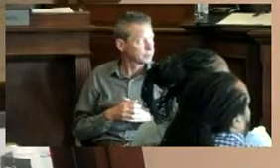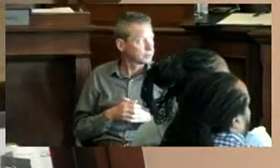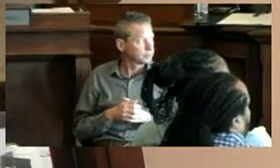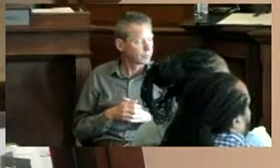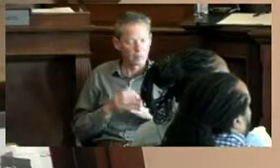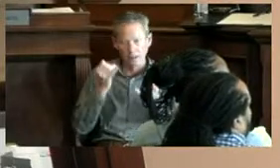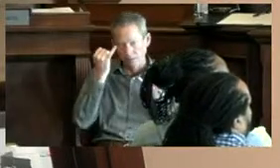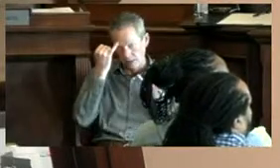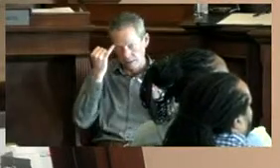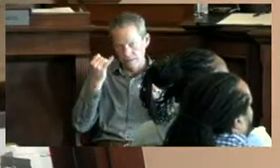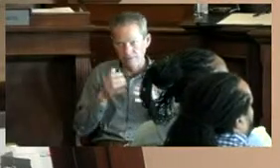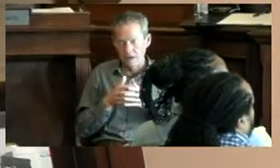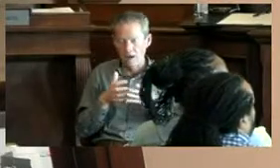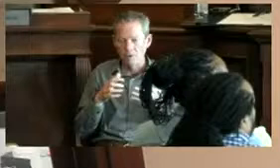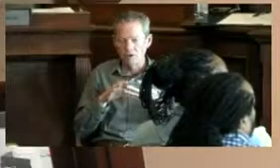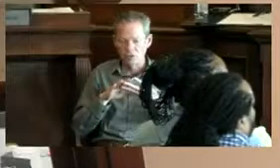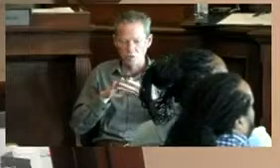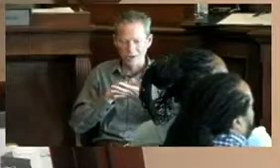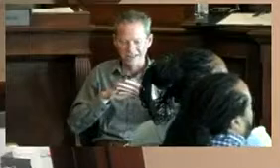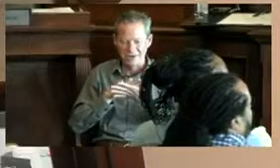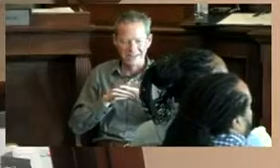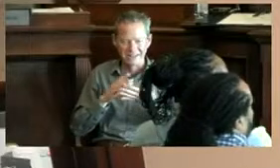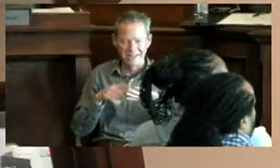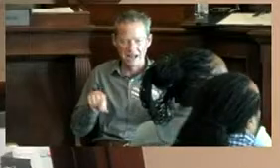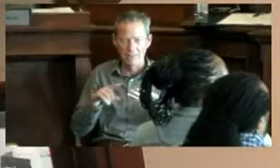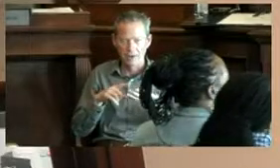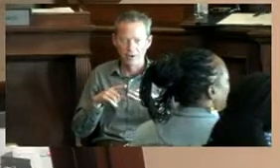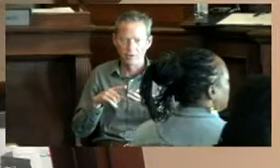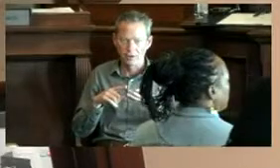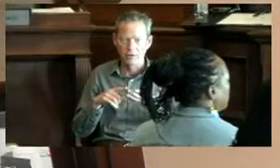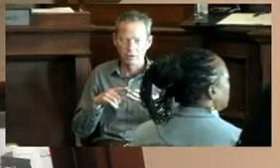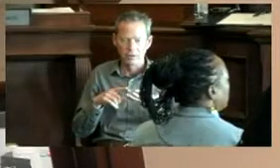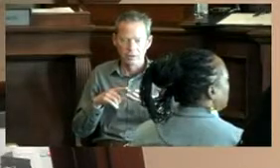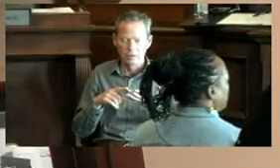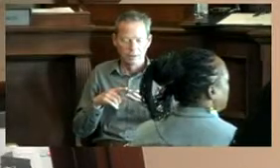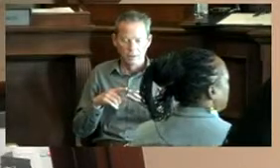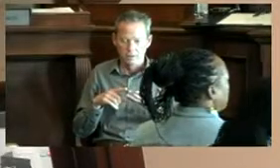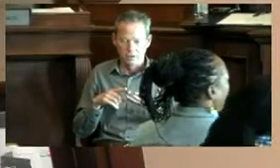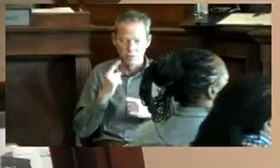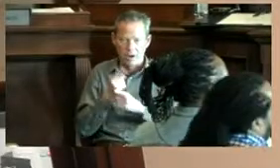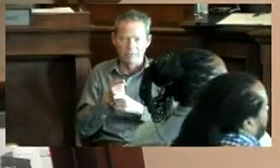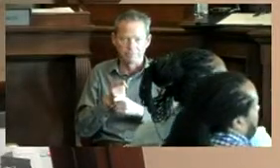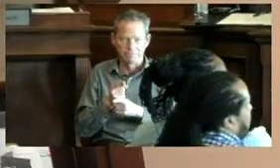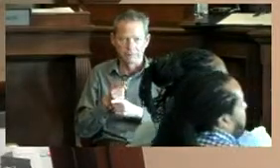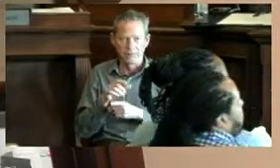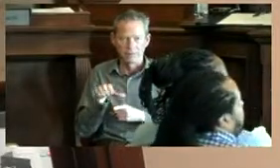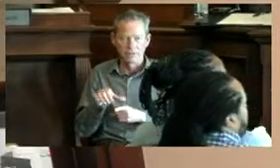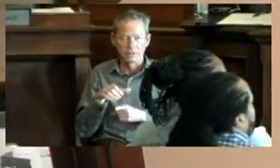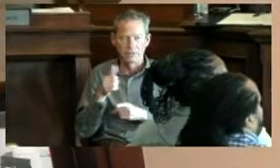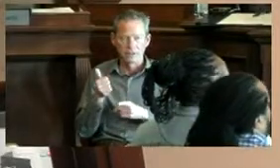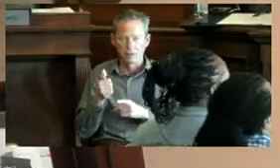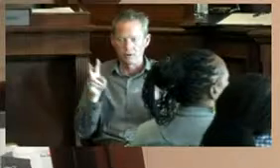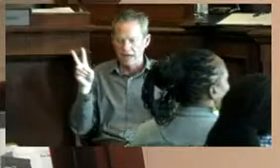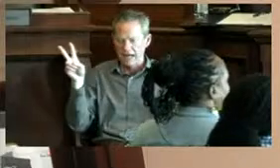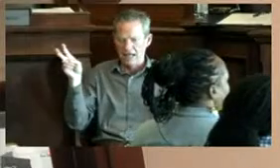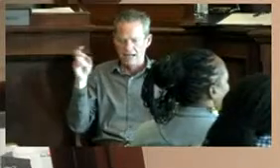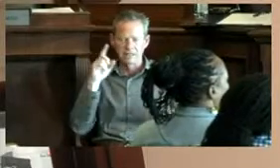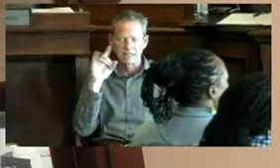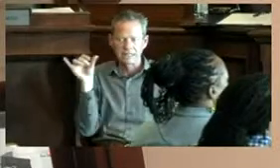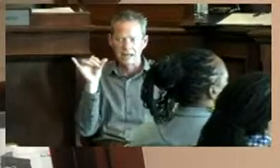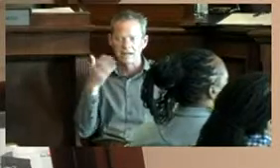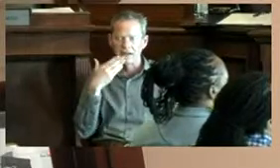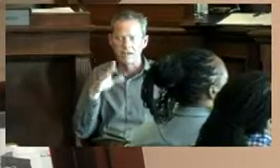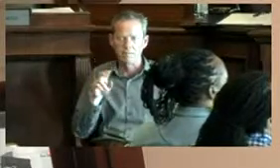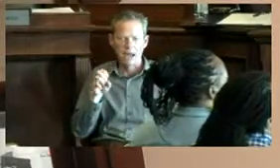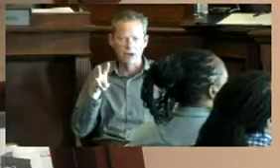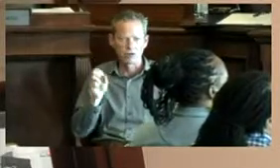The idea of how much noise there is certainly not lost on me. There was just another batch of headlines that sounded like bad